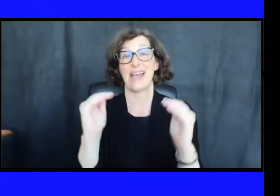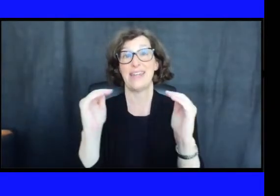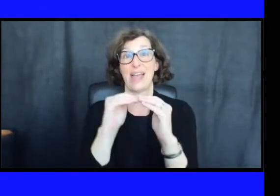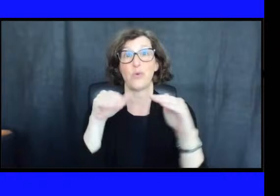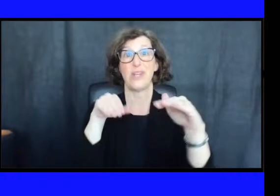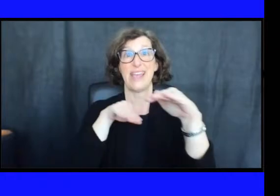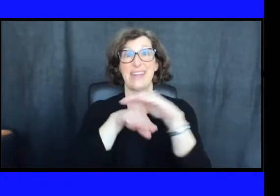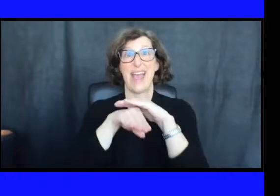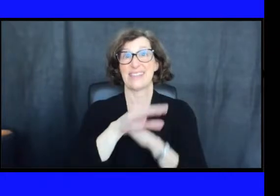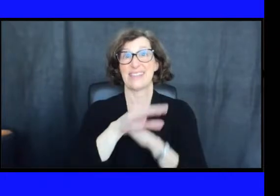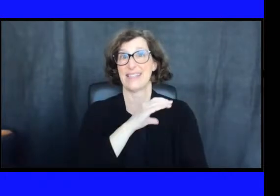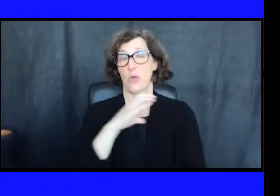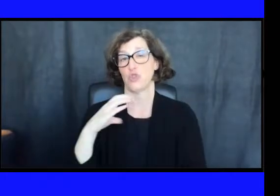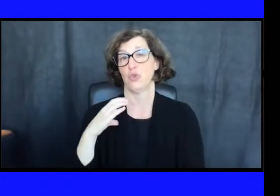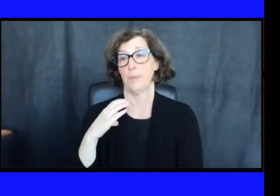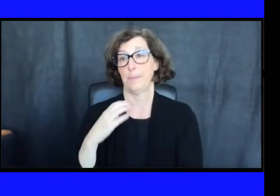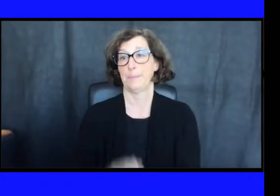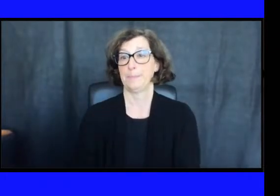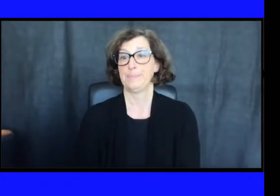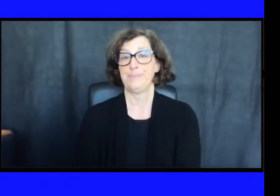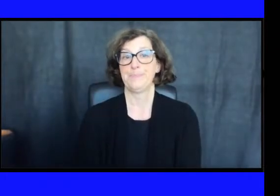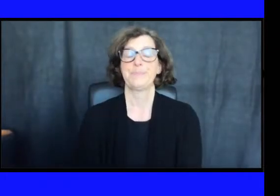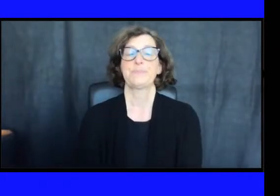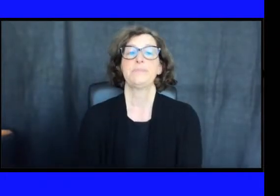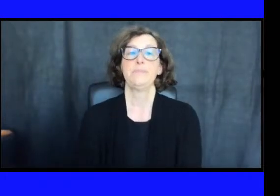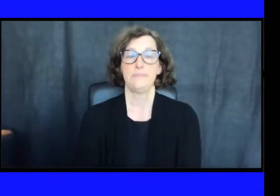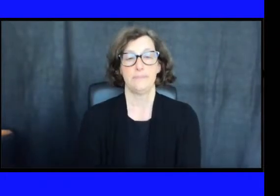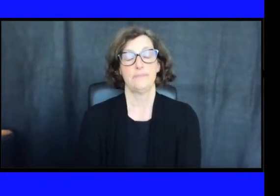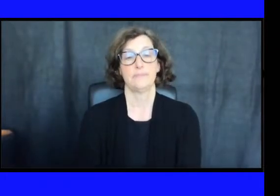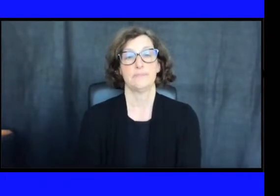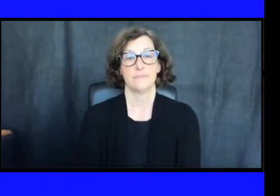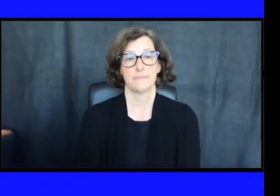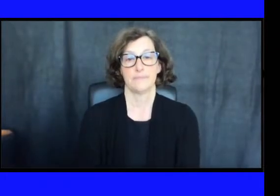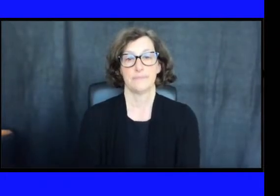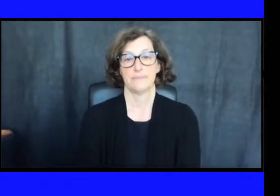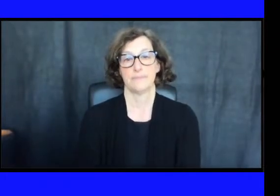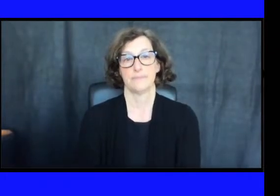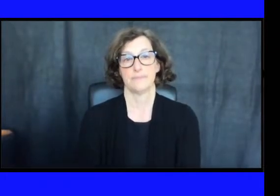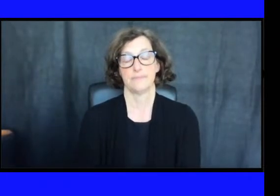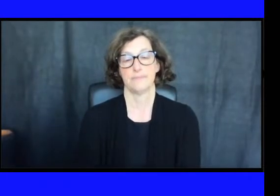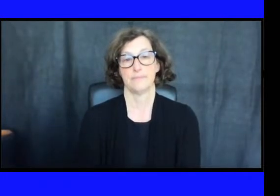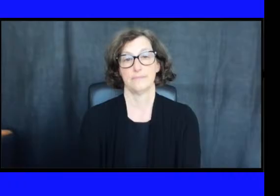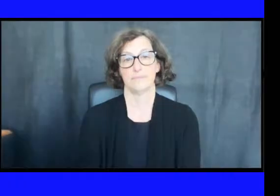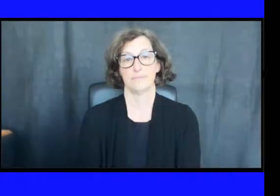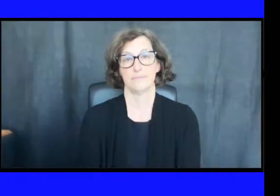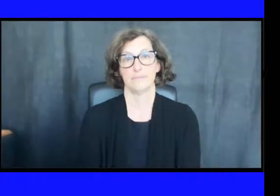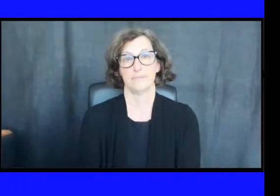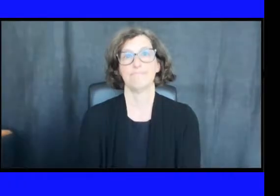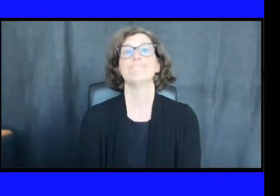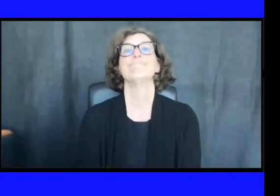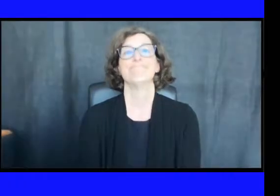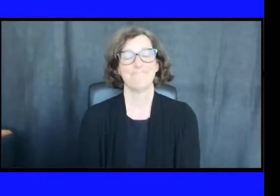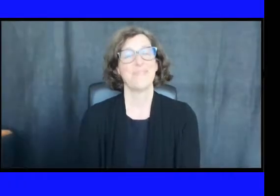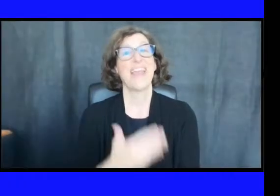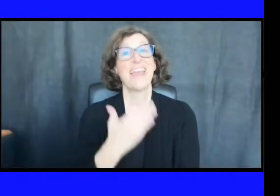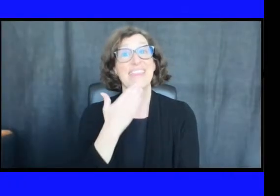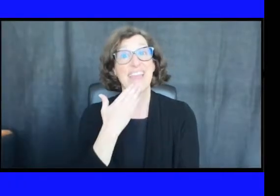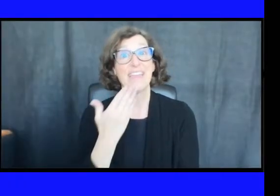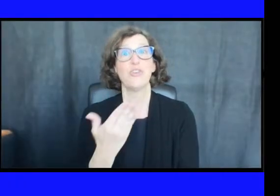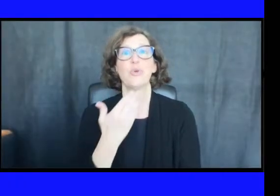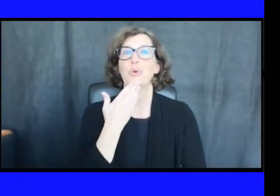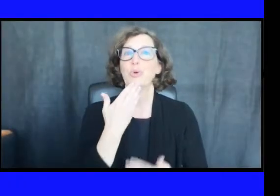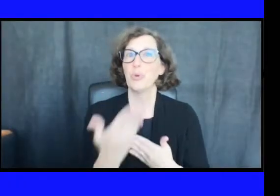of our meetings. So today we're going to focus on the Equity of Care work groups. And we have some really great updates